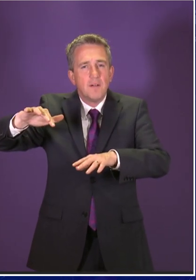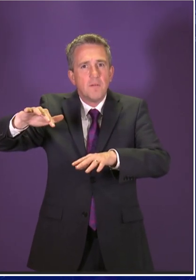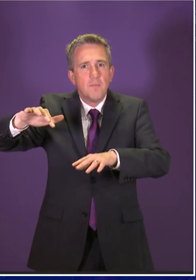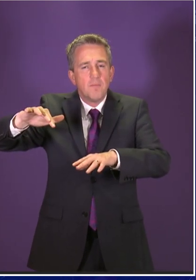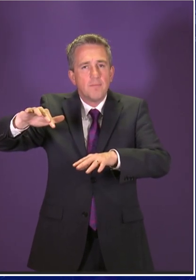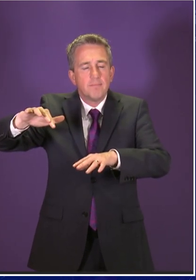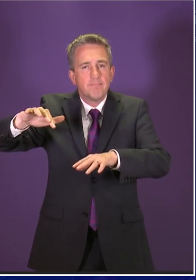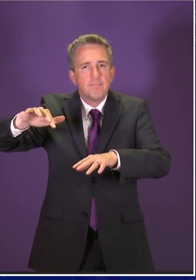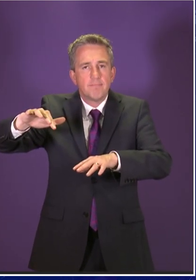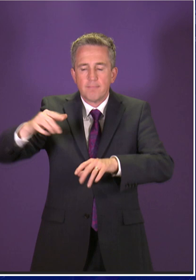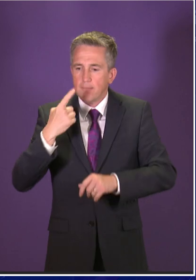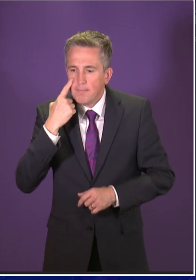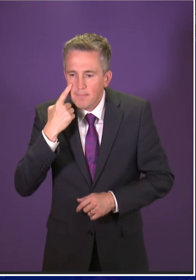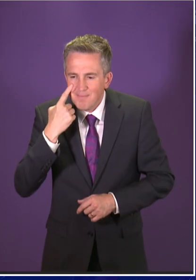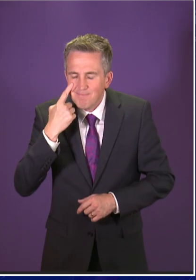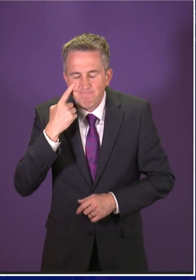No.